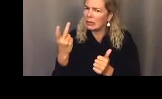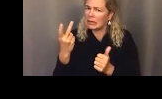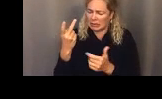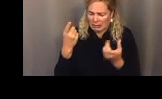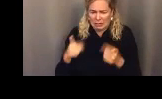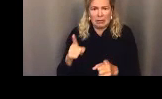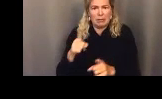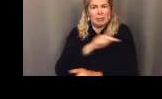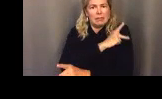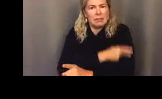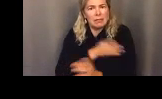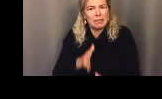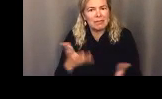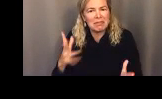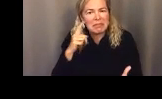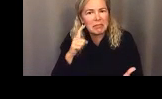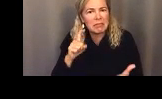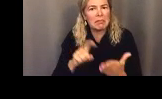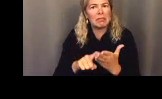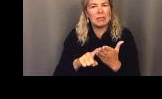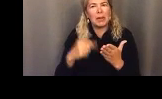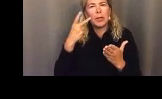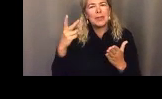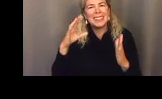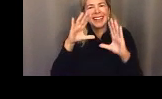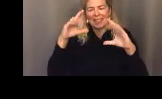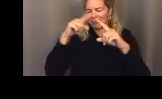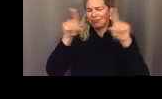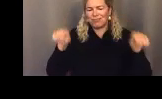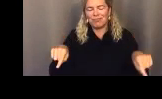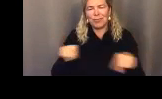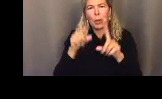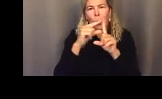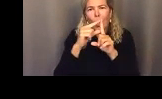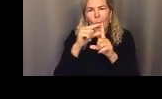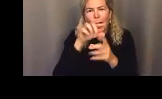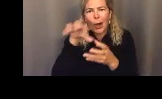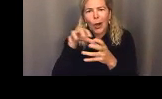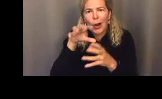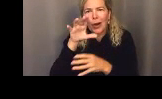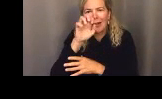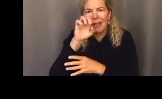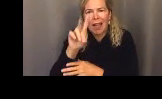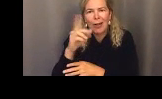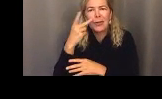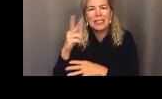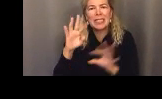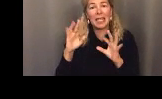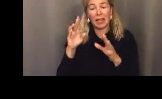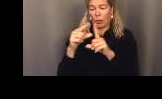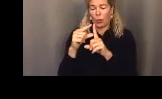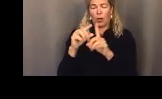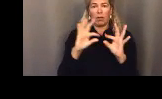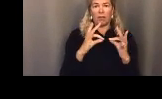notice also the words in this word cloud of family and care in this collage. Family care needs are a